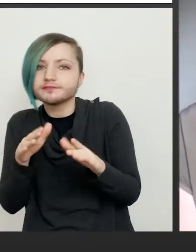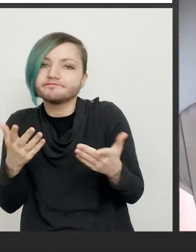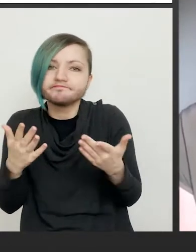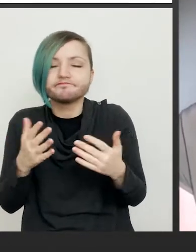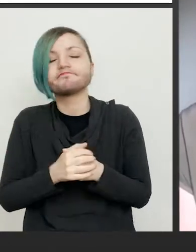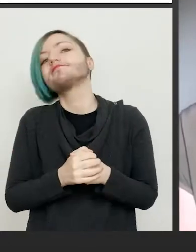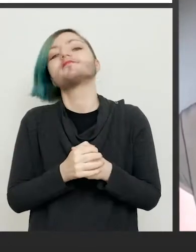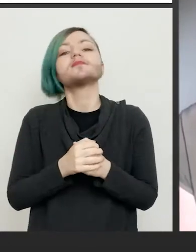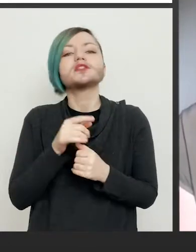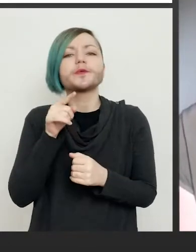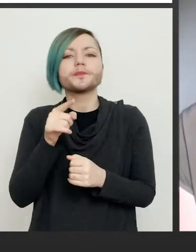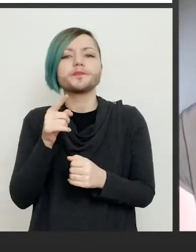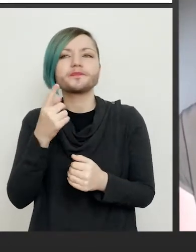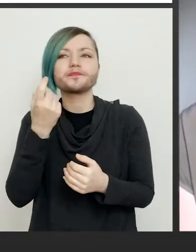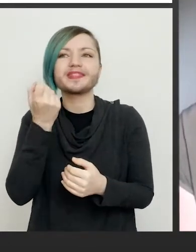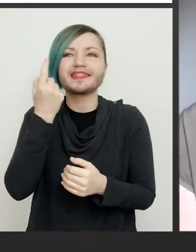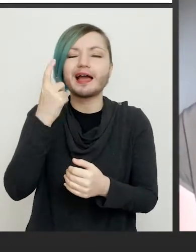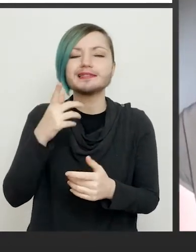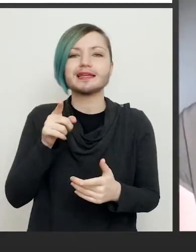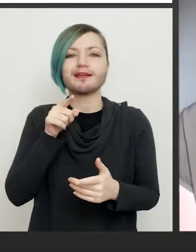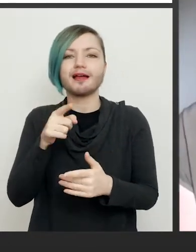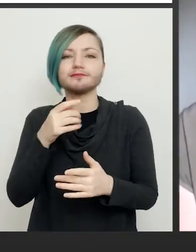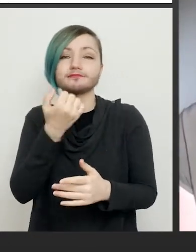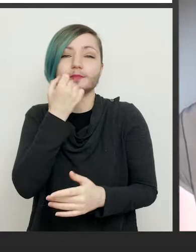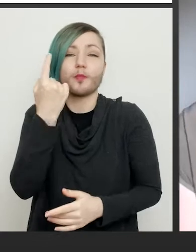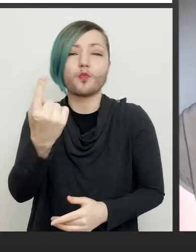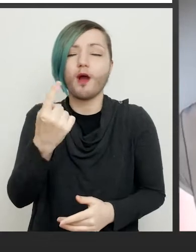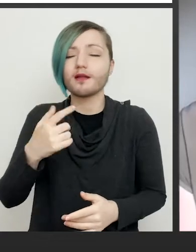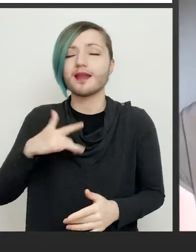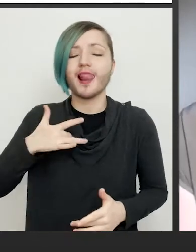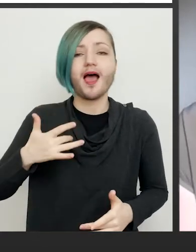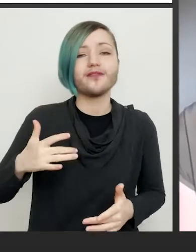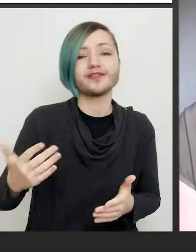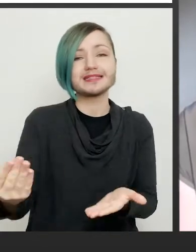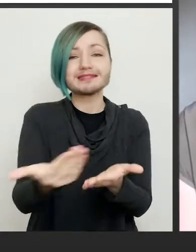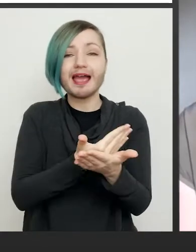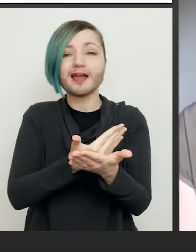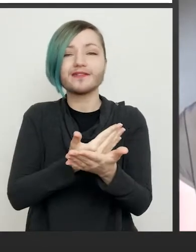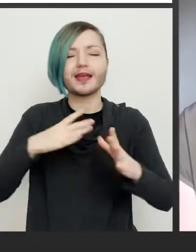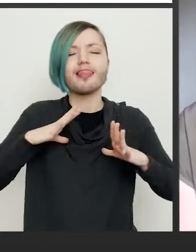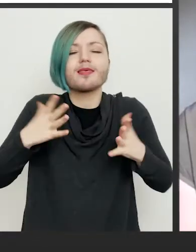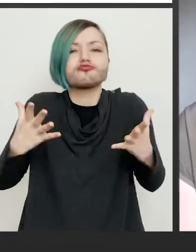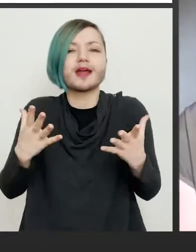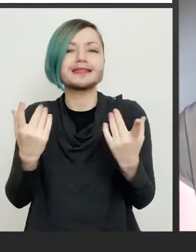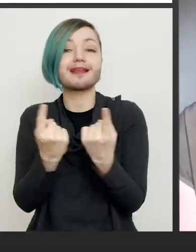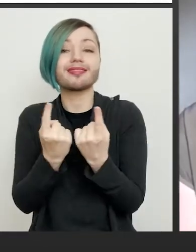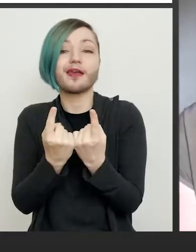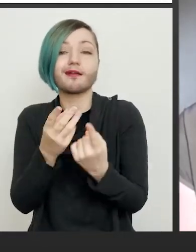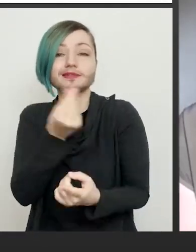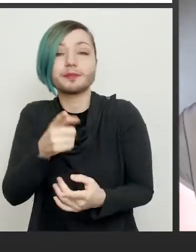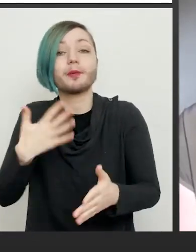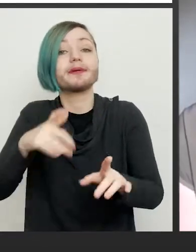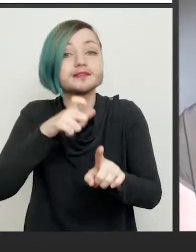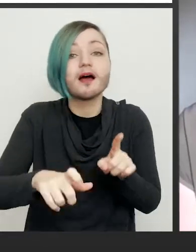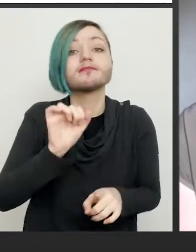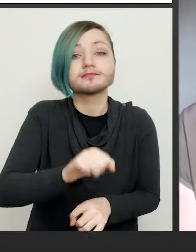that it was the most liberating and life-saving thing that some people in the book have said they've ever done. But of course, you open this chapter